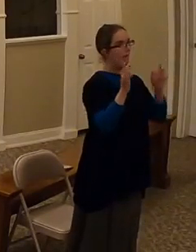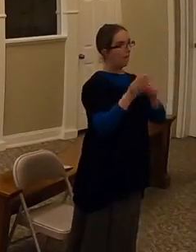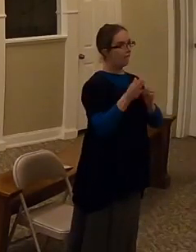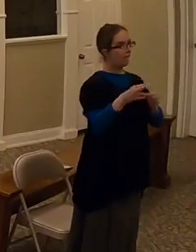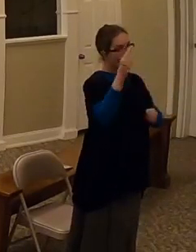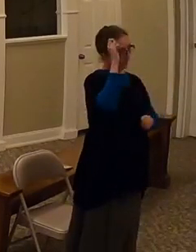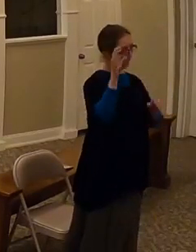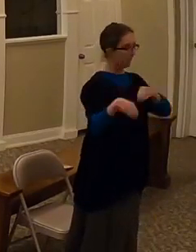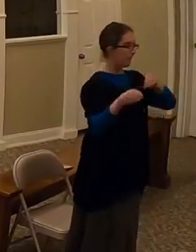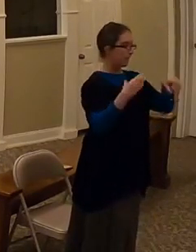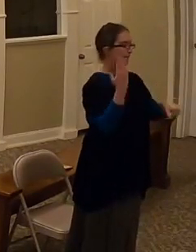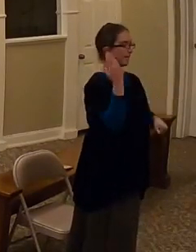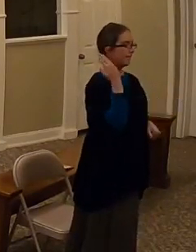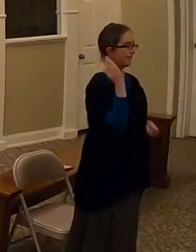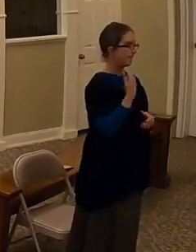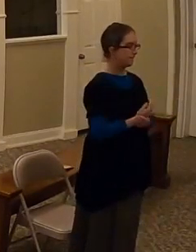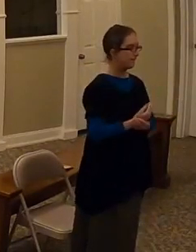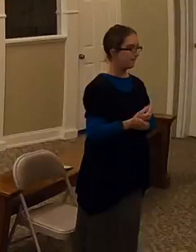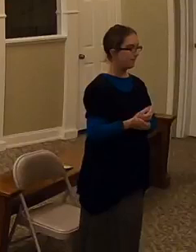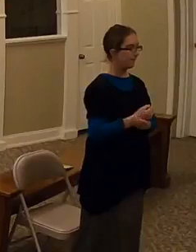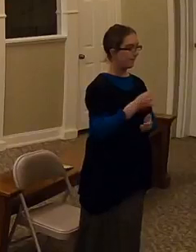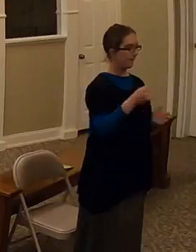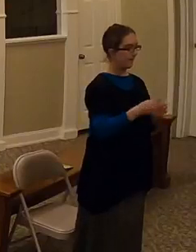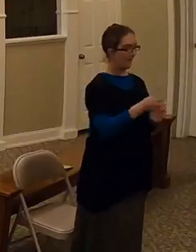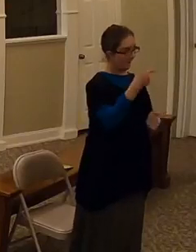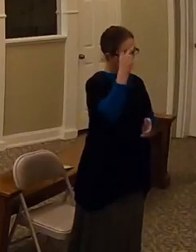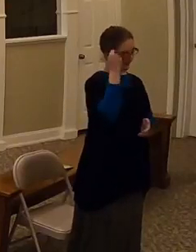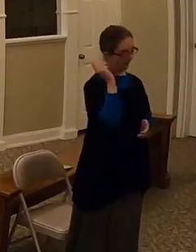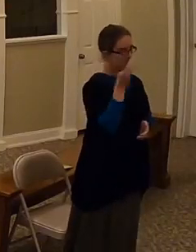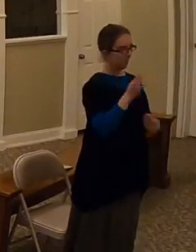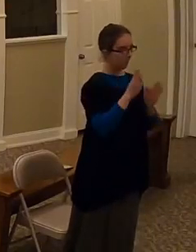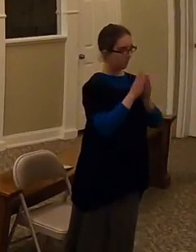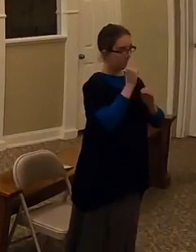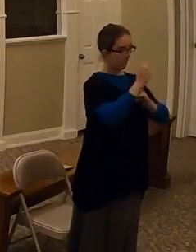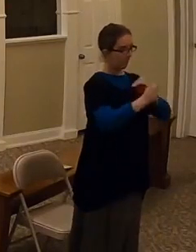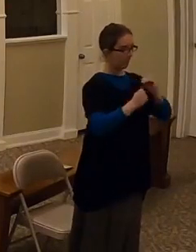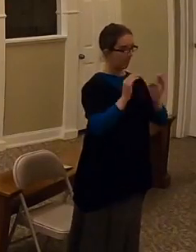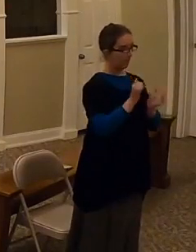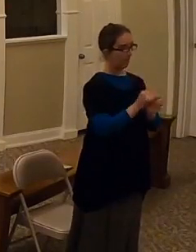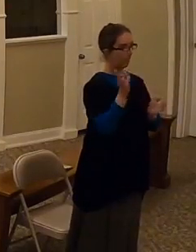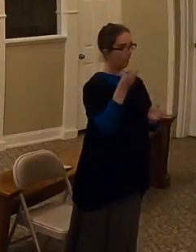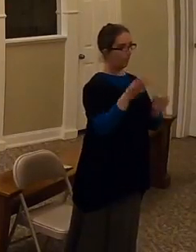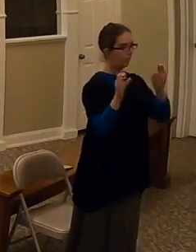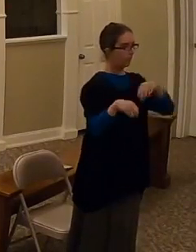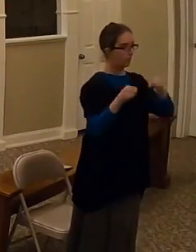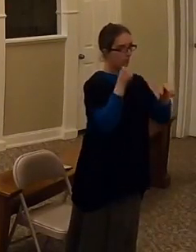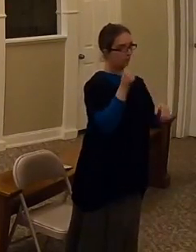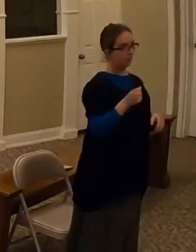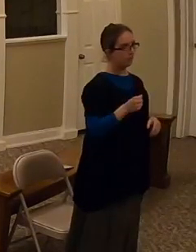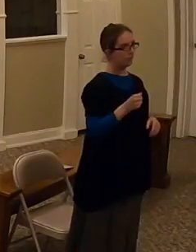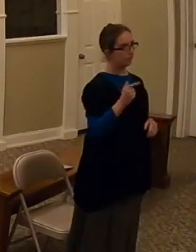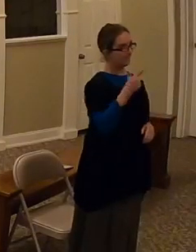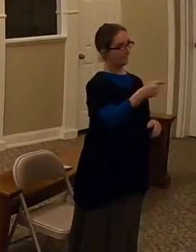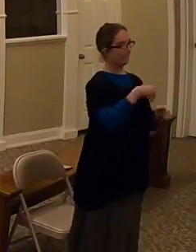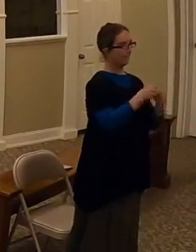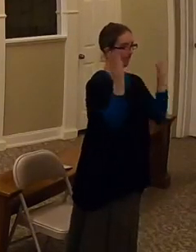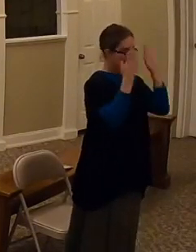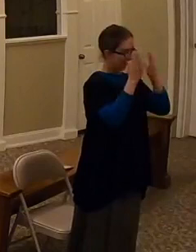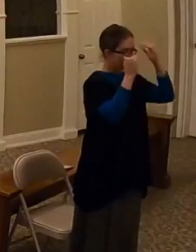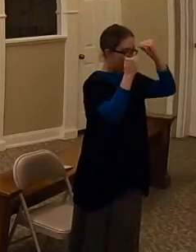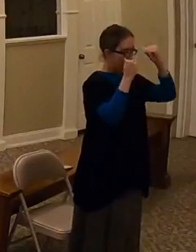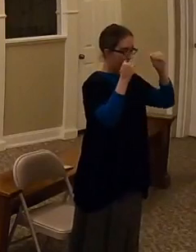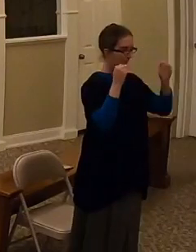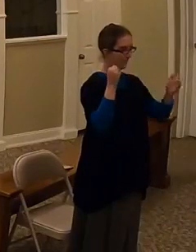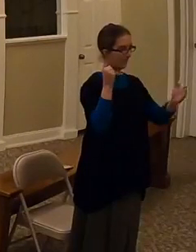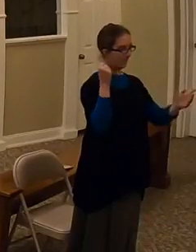done. But it's because we pray about that. We don't just shoot in the dark and hope it hits